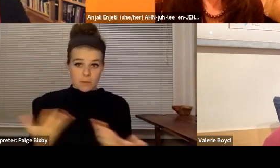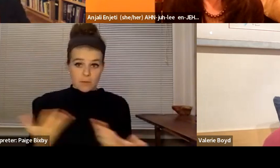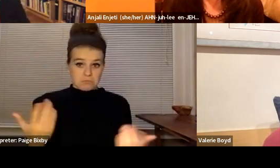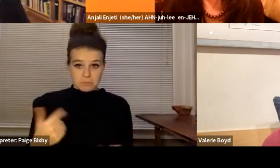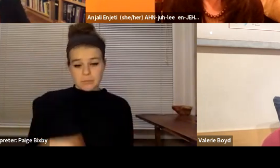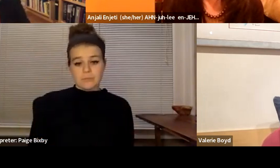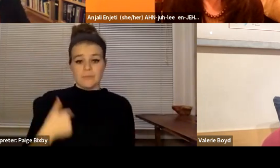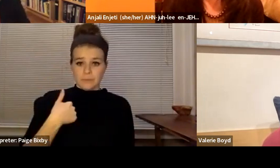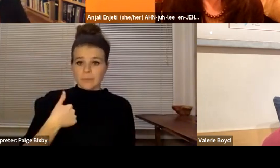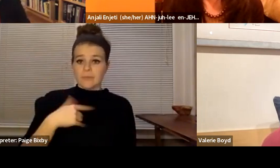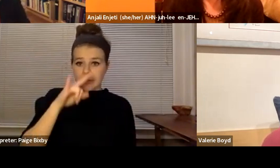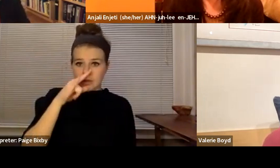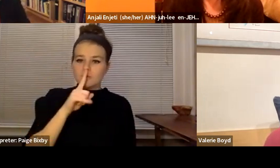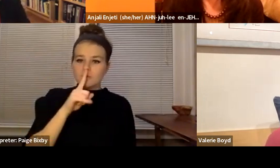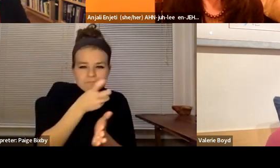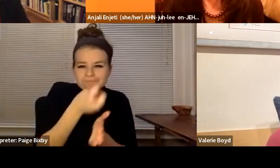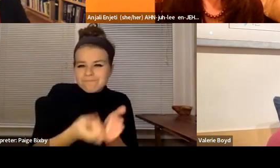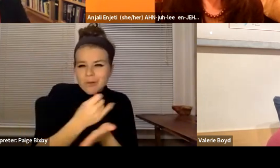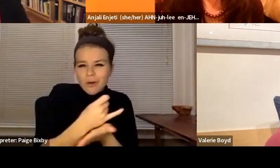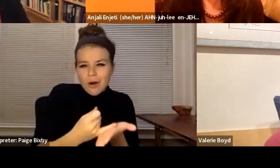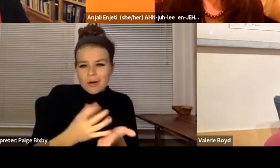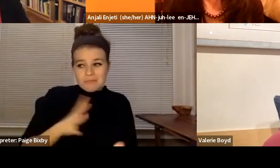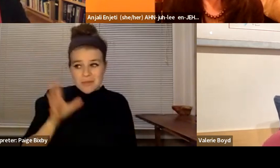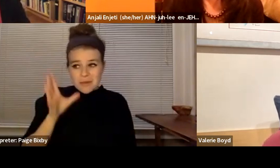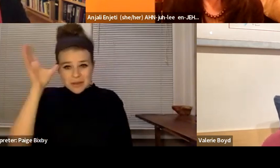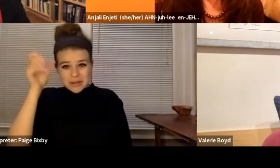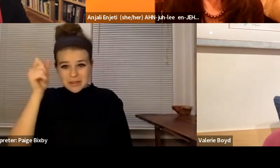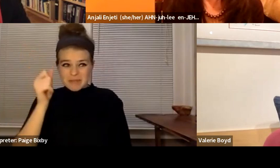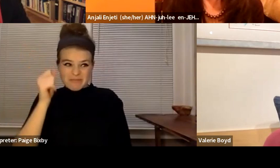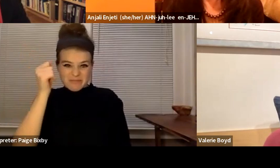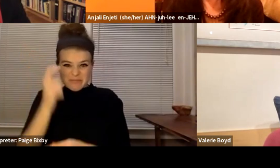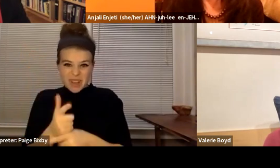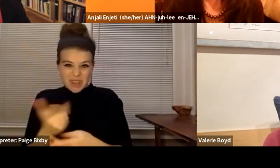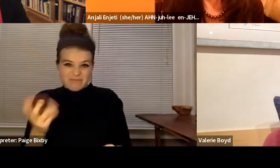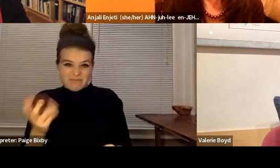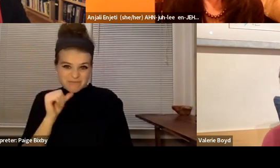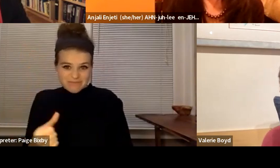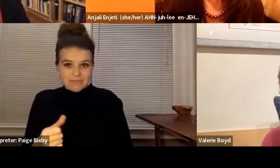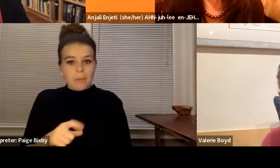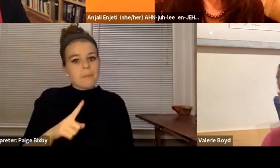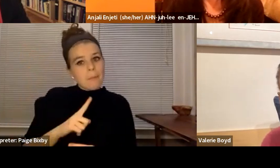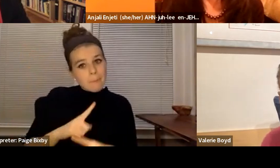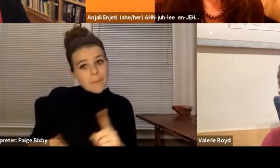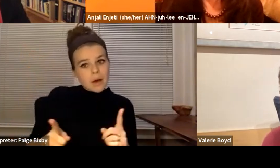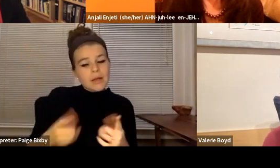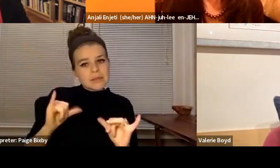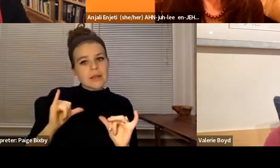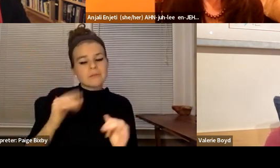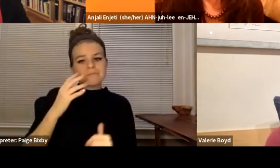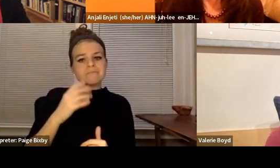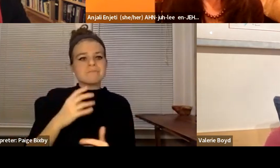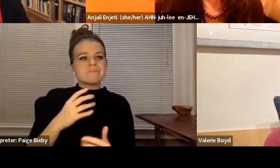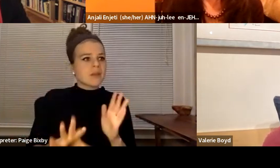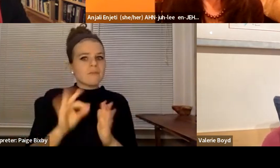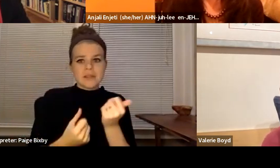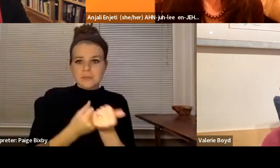know, into the arts when my parents and my brothers weren't, but finding support for that. You know, I